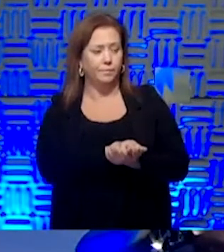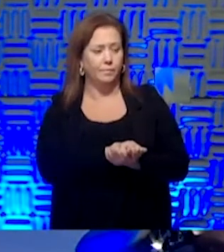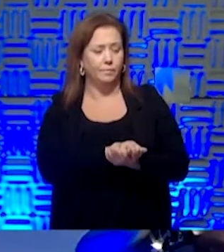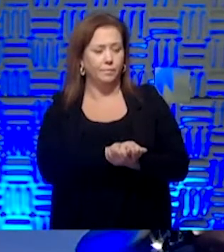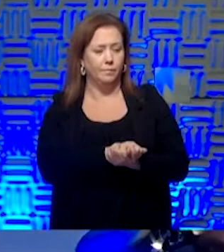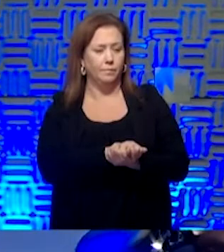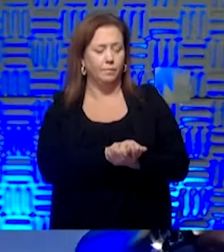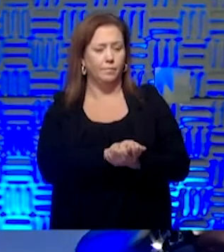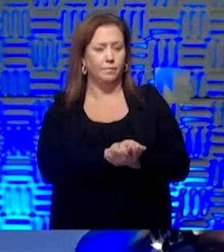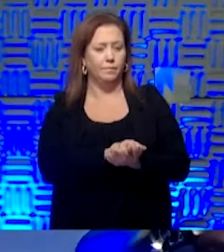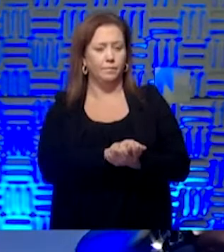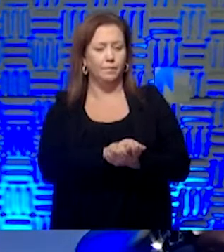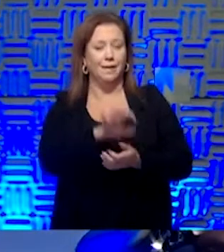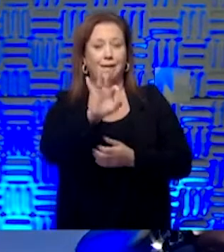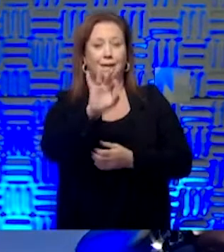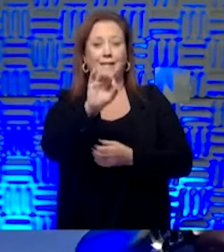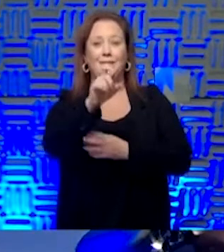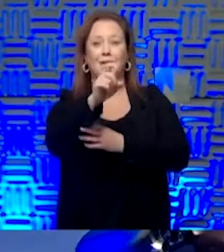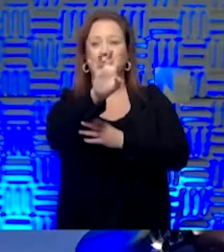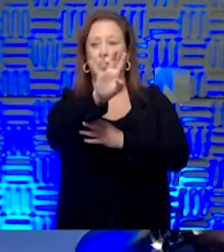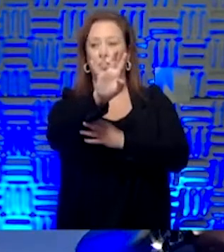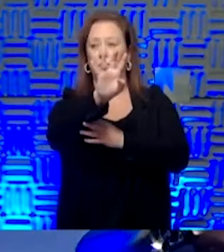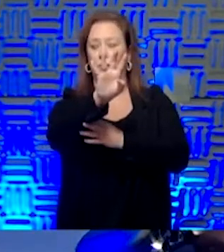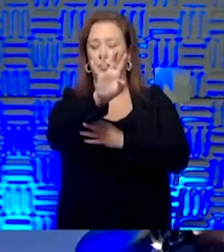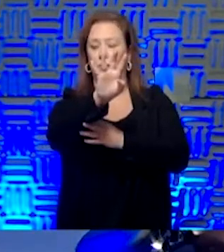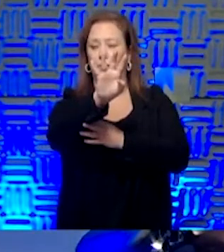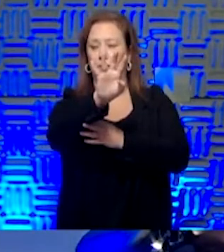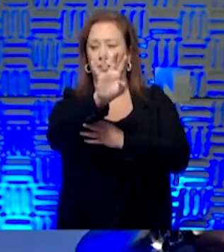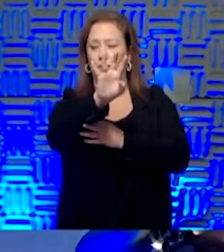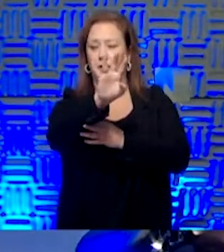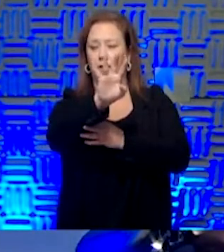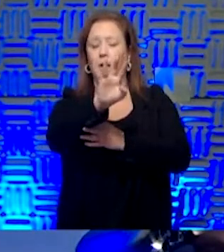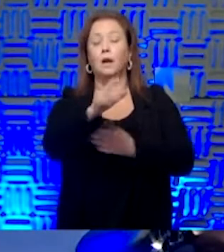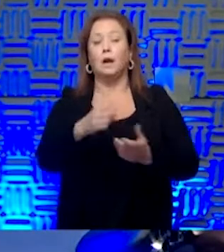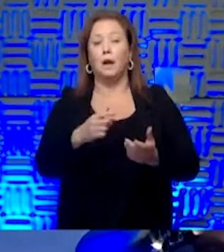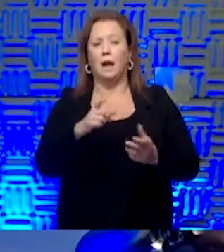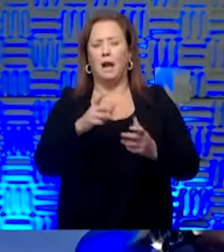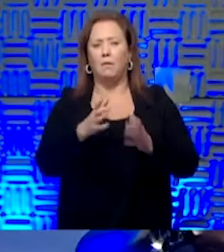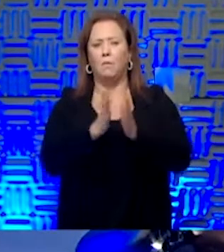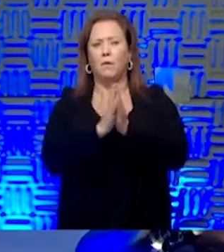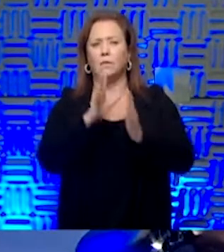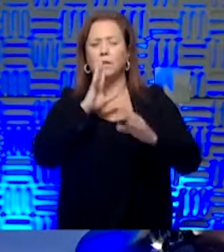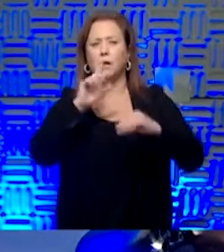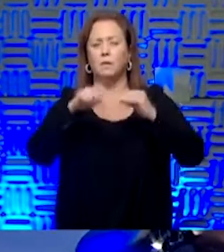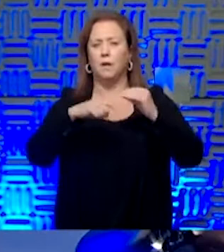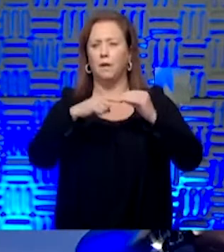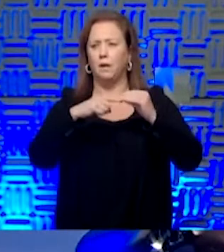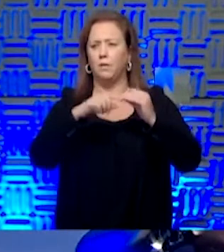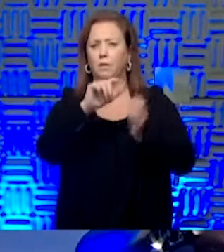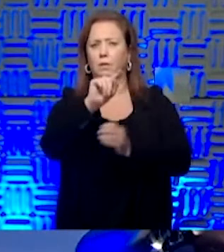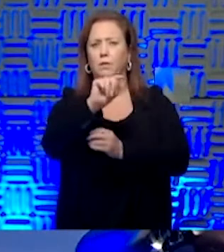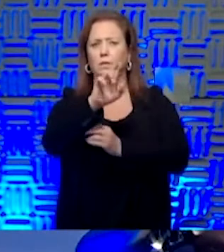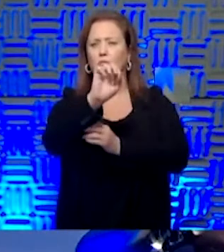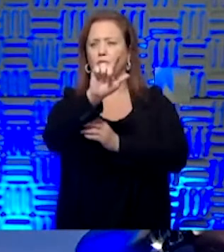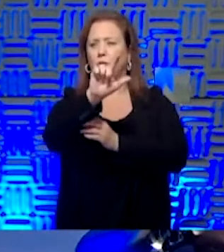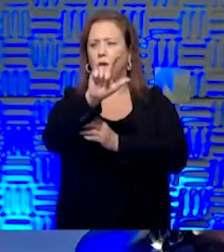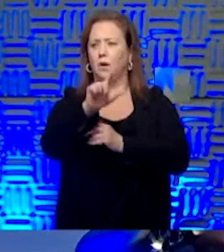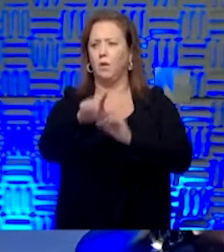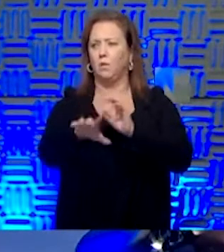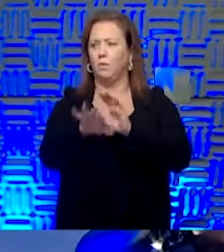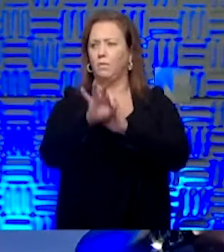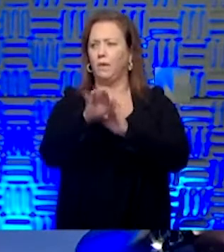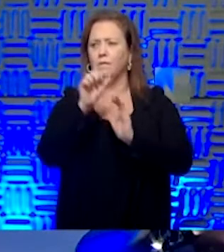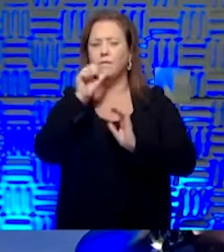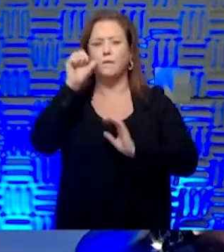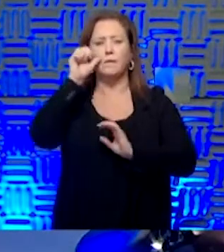Share from Box 4. Oh, thanks. I actually wanted to talk about trials, if we could, for a moment. We found out yesterday